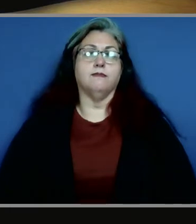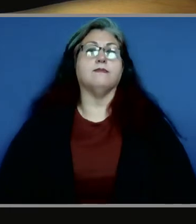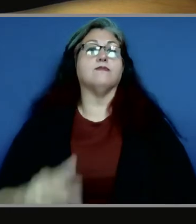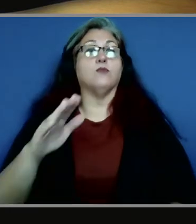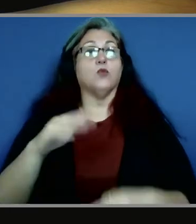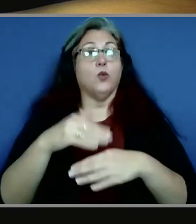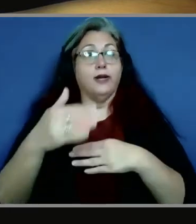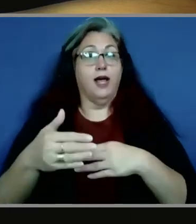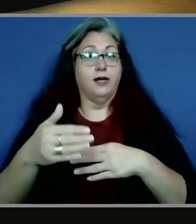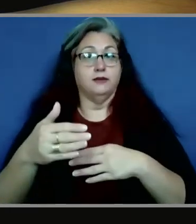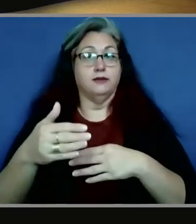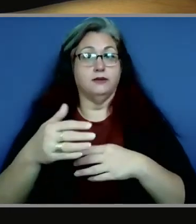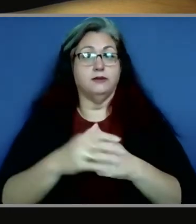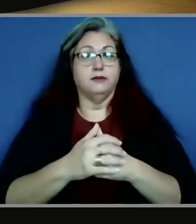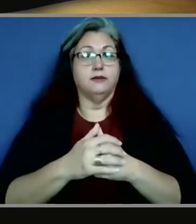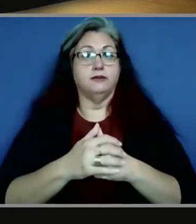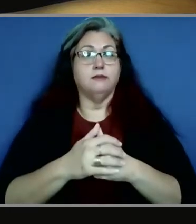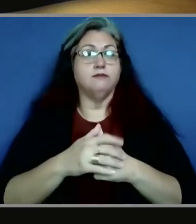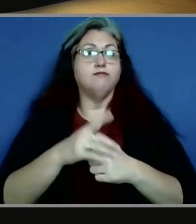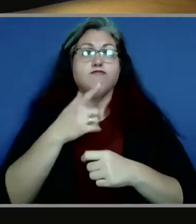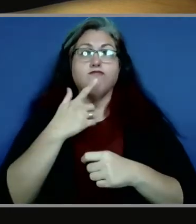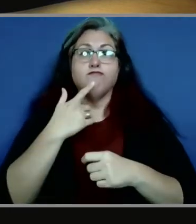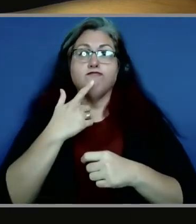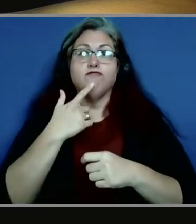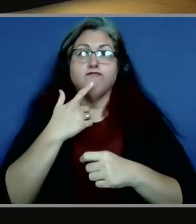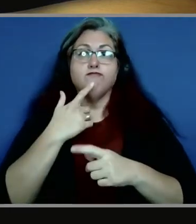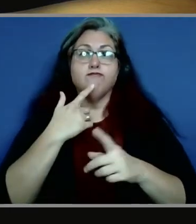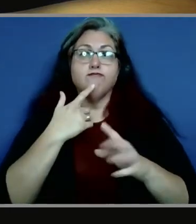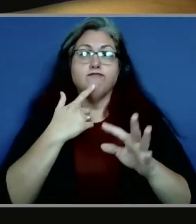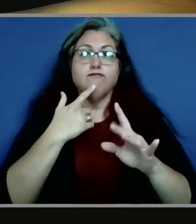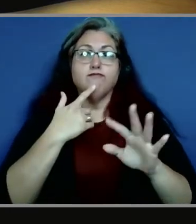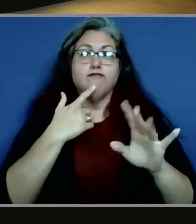Next, let's go to